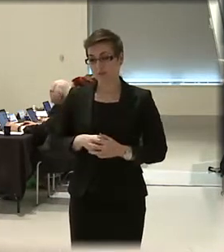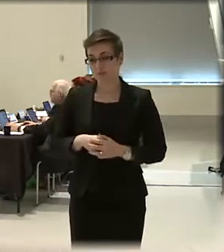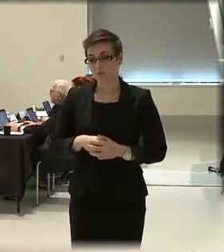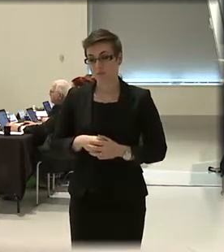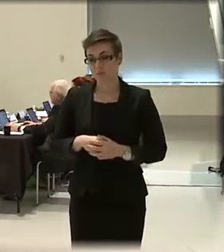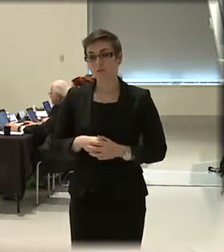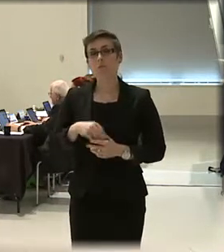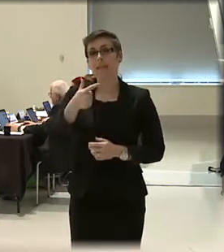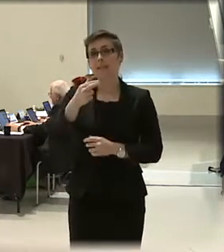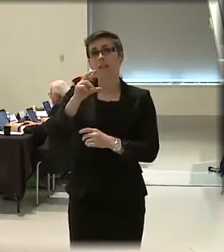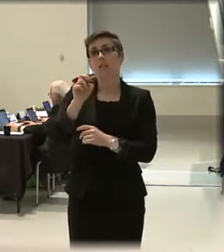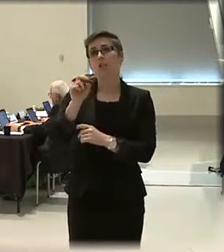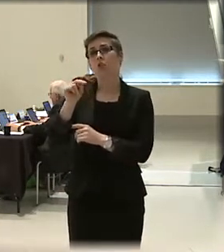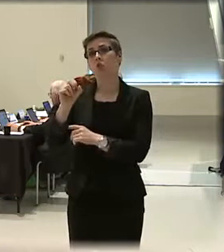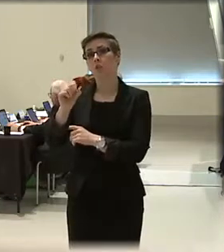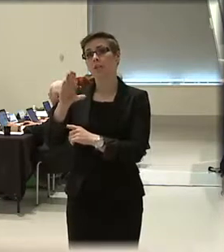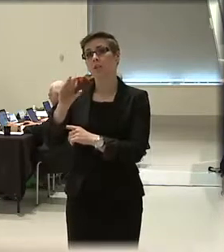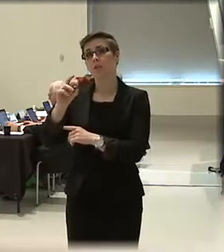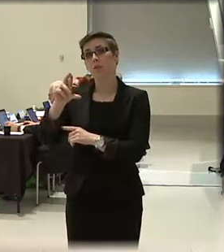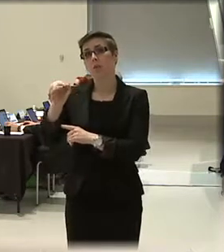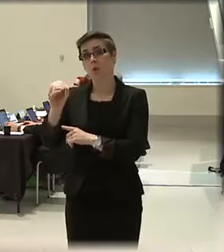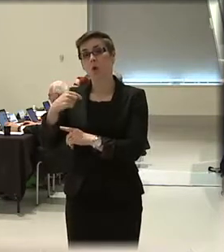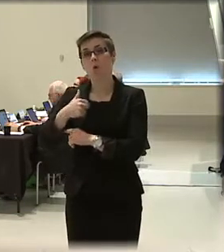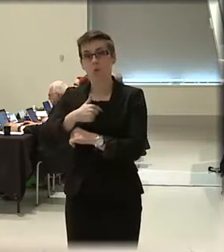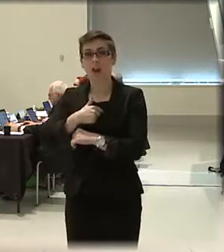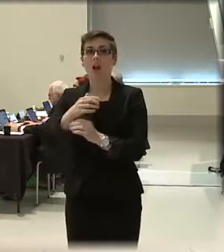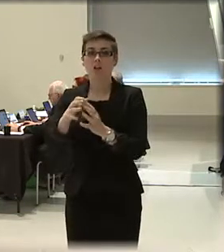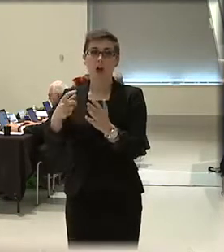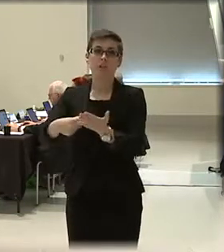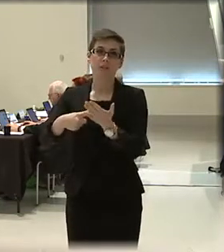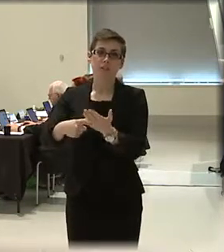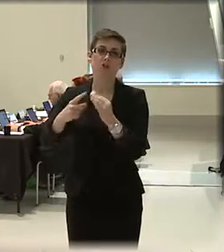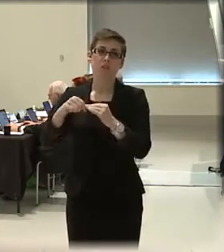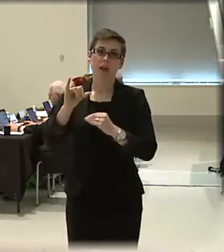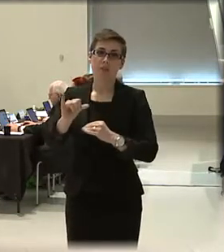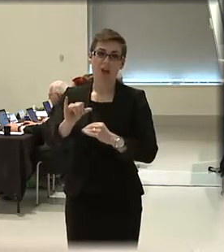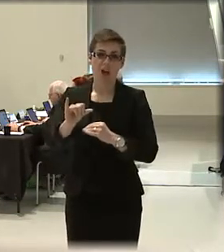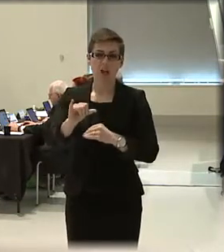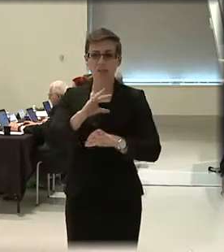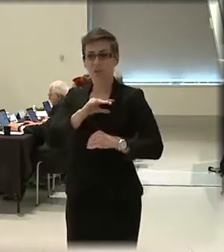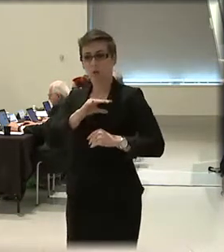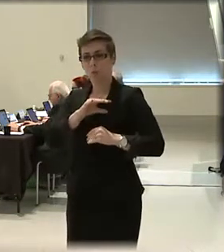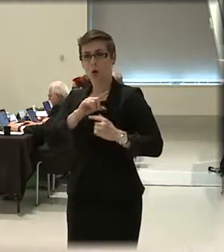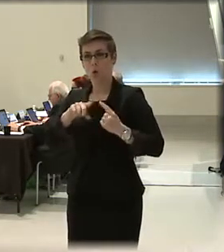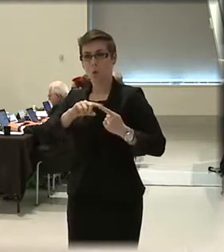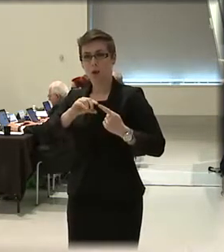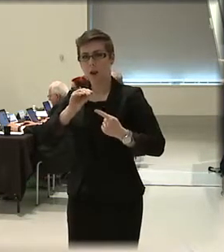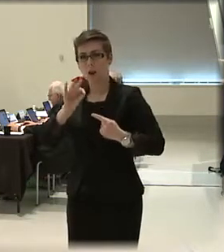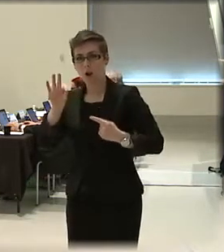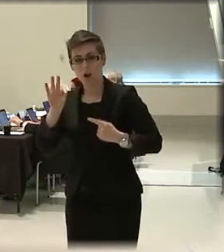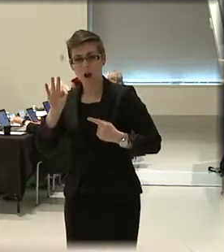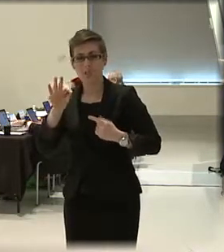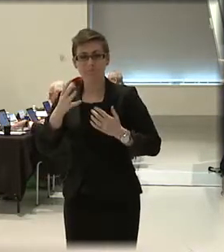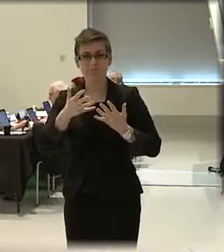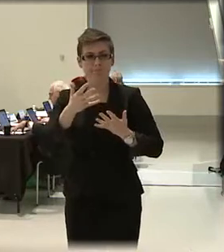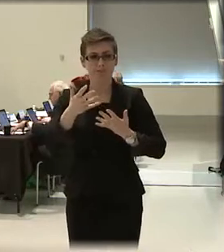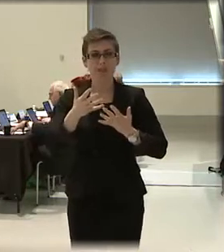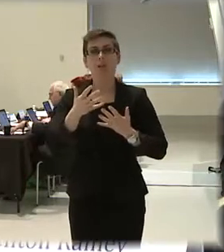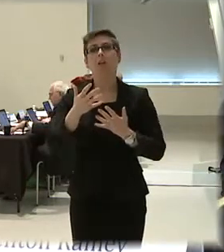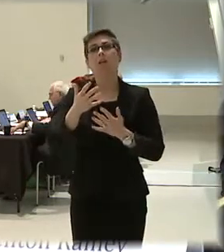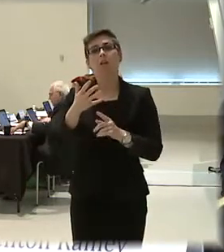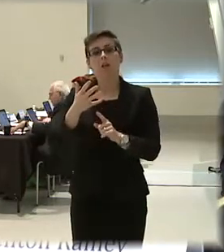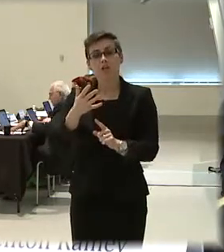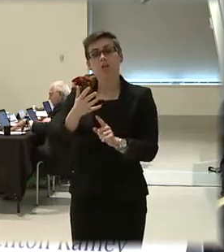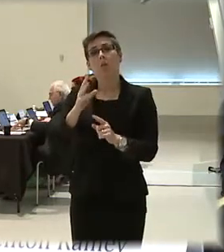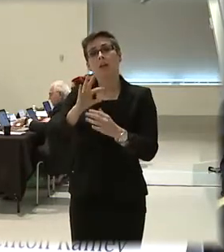In Greensboro, where we had a lot of discussion around that issue, when do you turn them off? How do you, at what point? And so